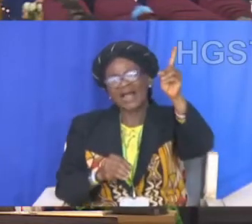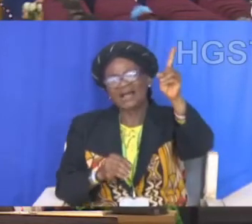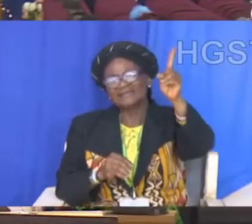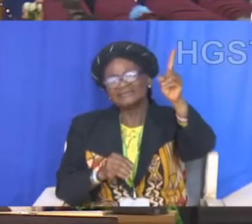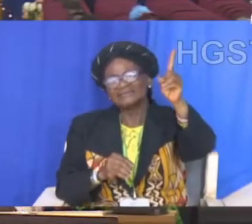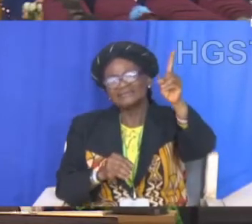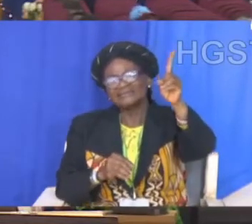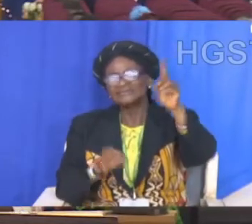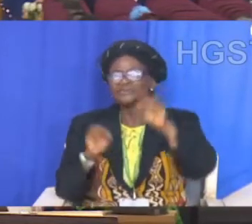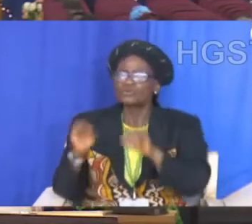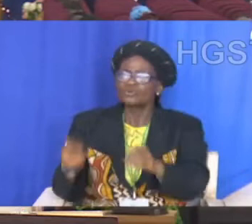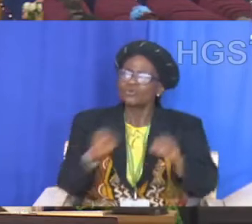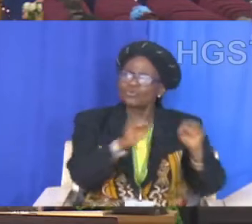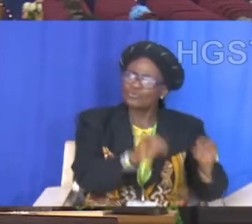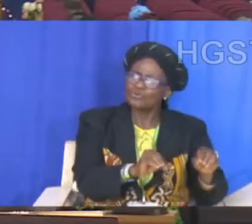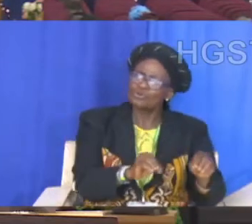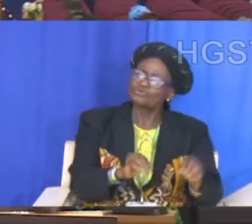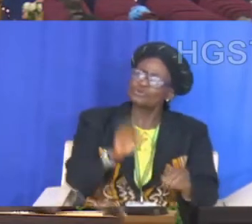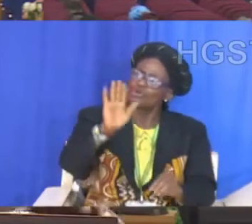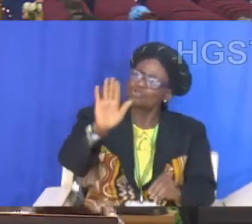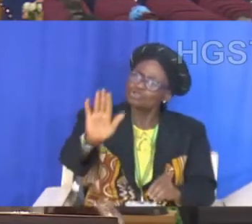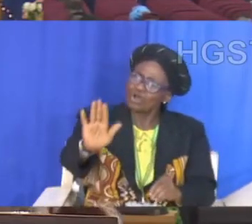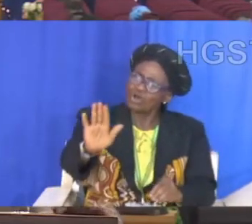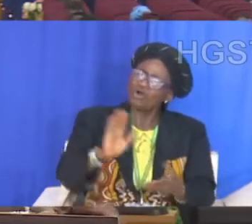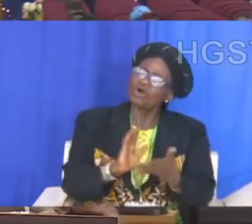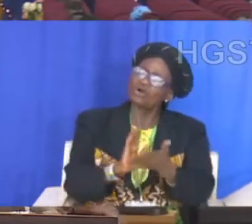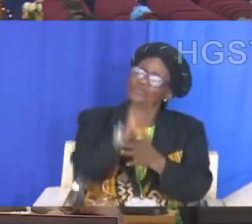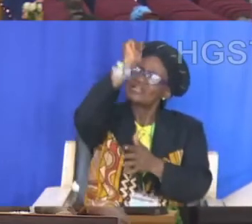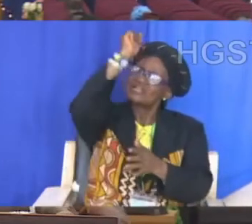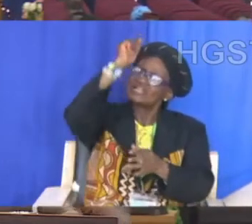put your trust in God.